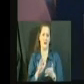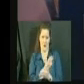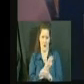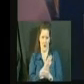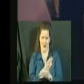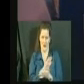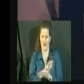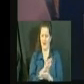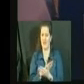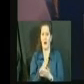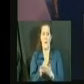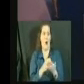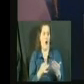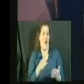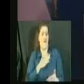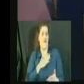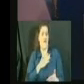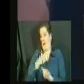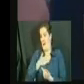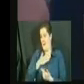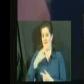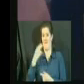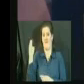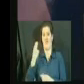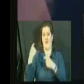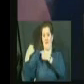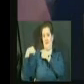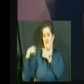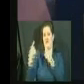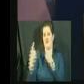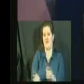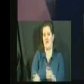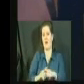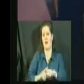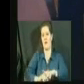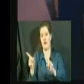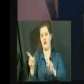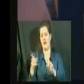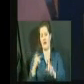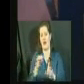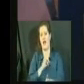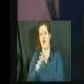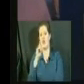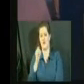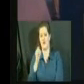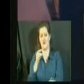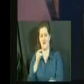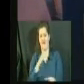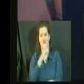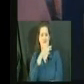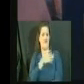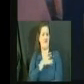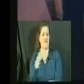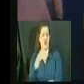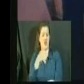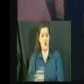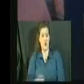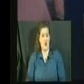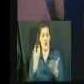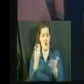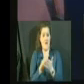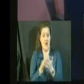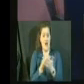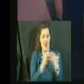of my life and even my heritage. However, I do resent very much you spending money on